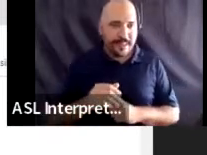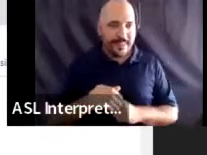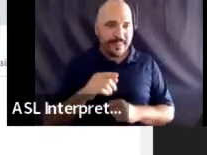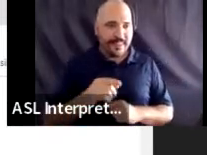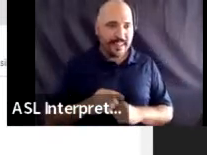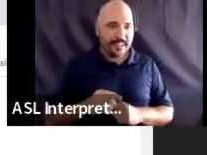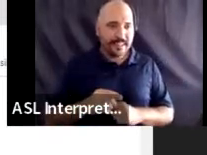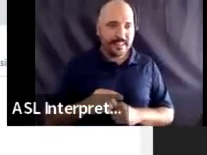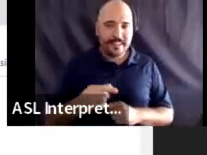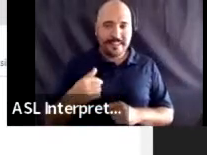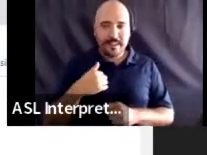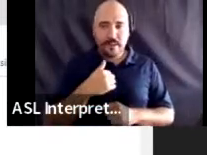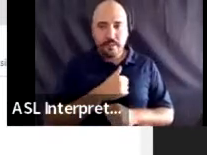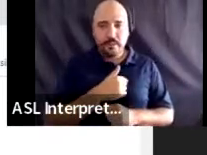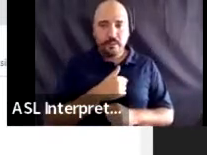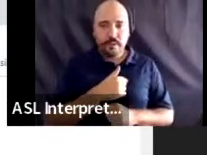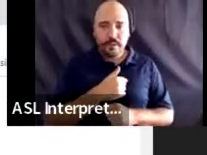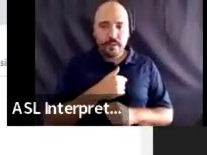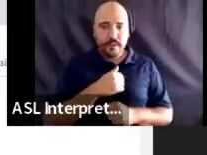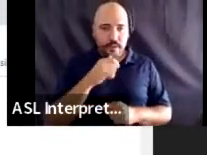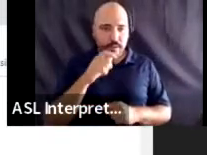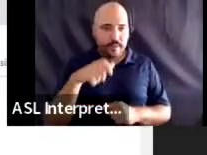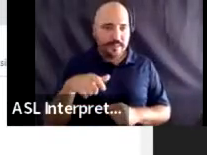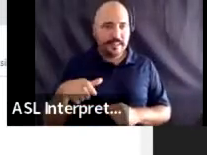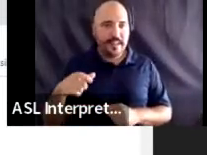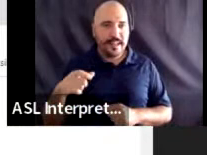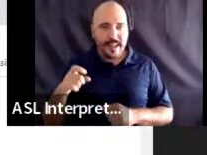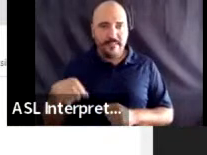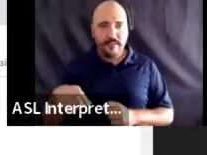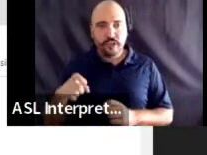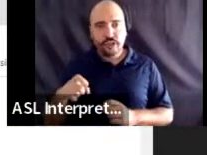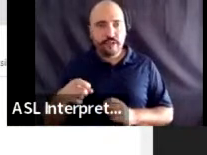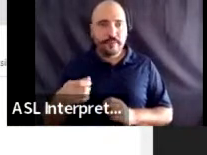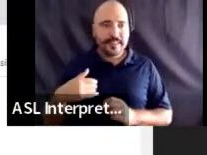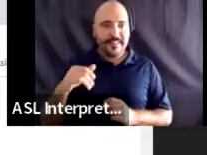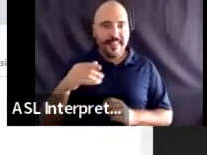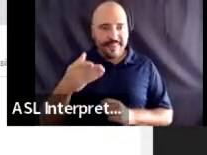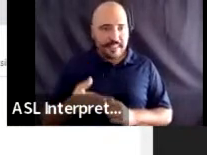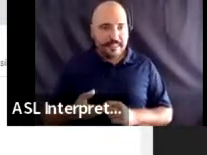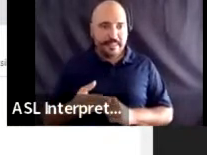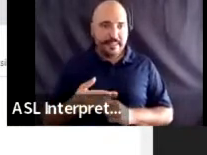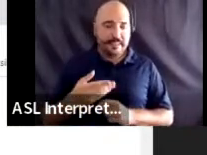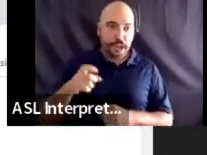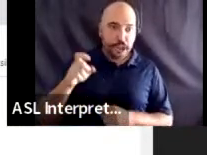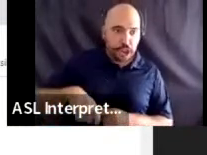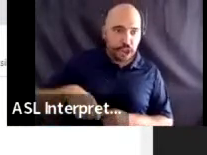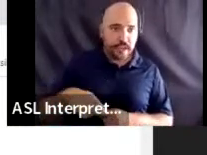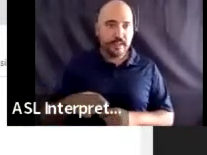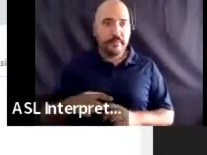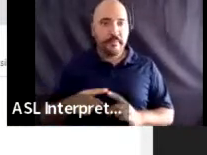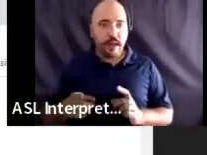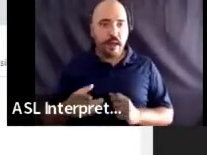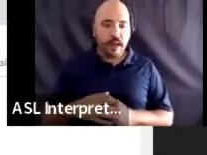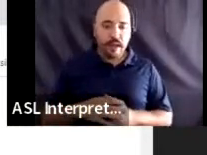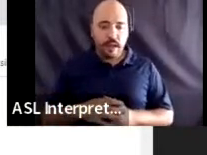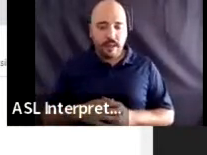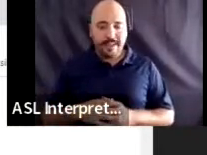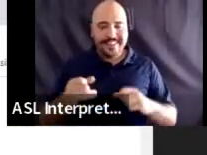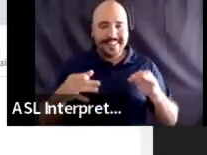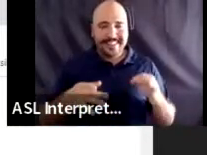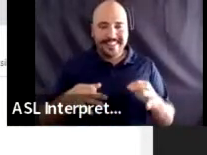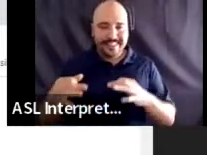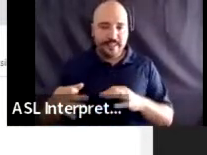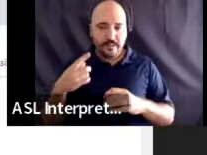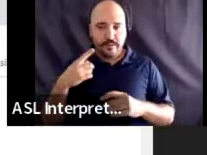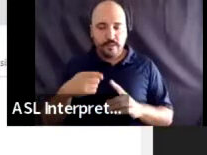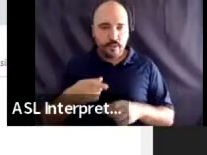We don't necessarily, say that you should have it like this. But it's a decision for you to